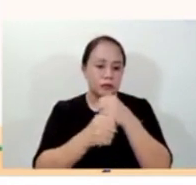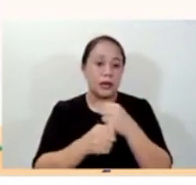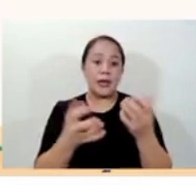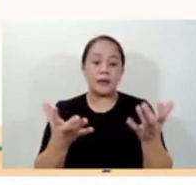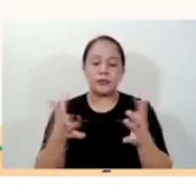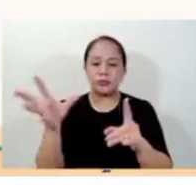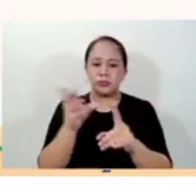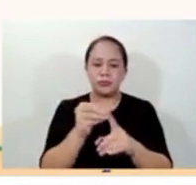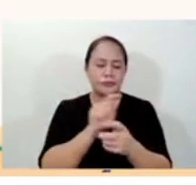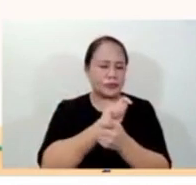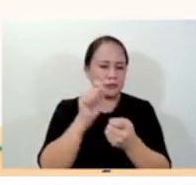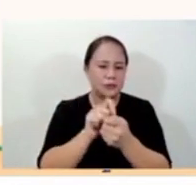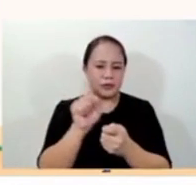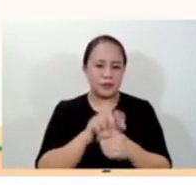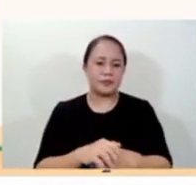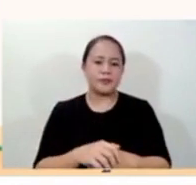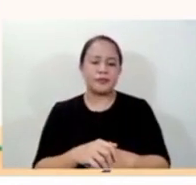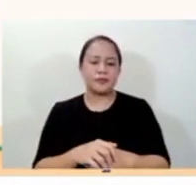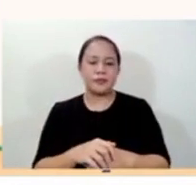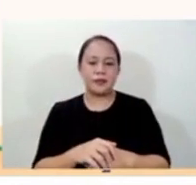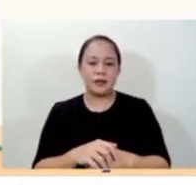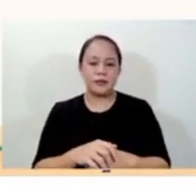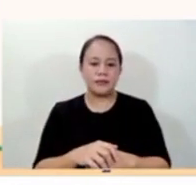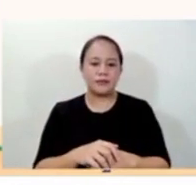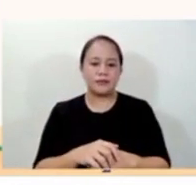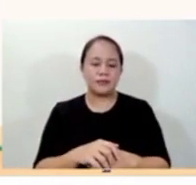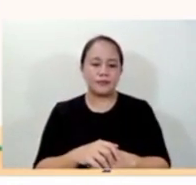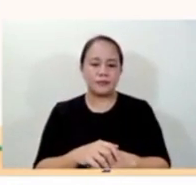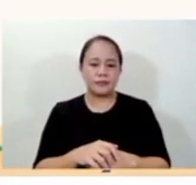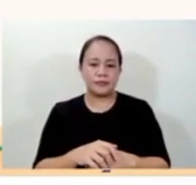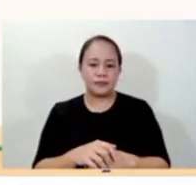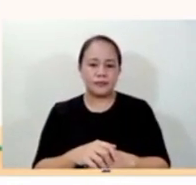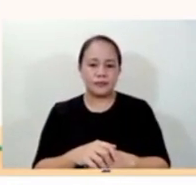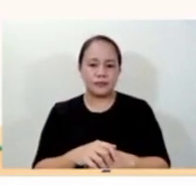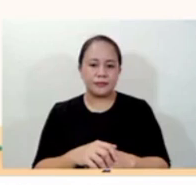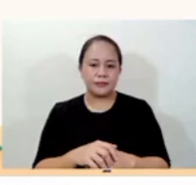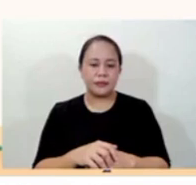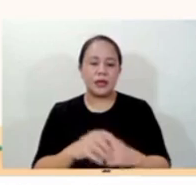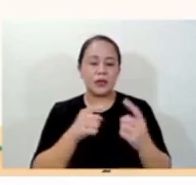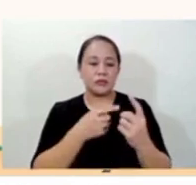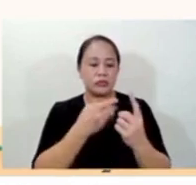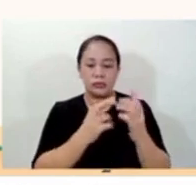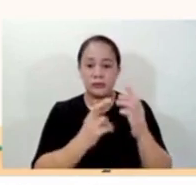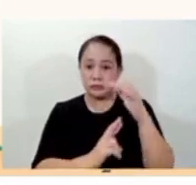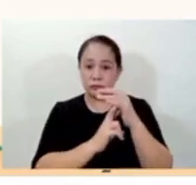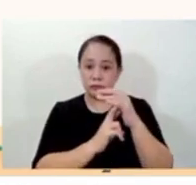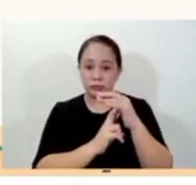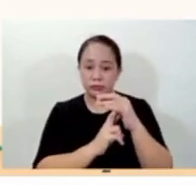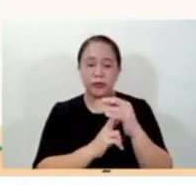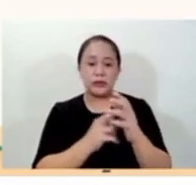In particular, and must wait for someone to retire, to